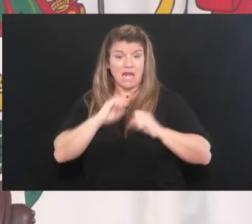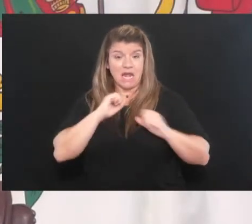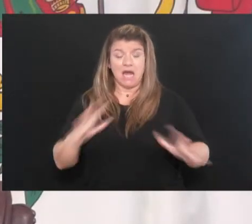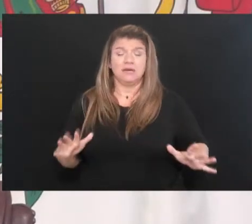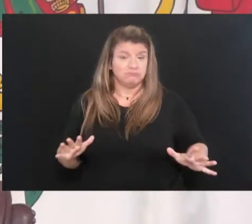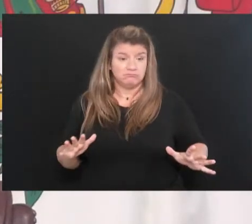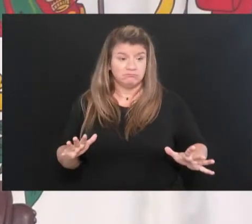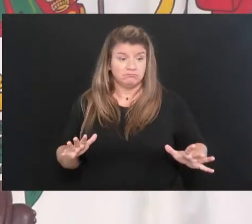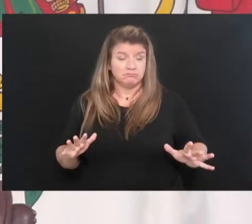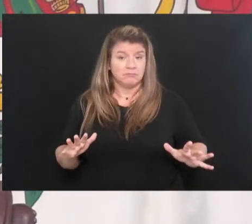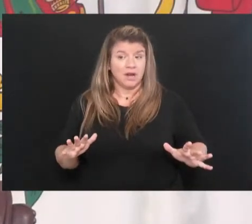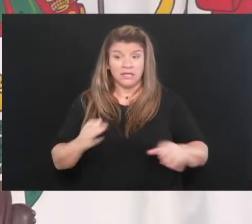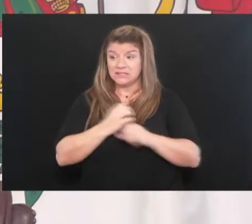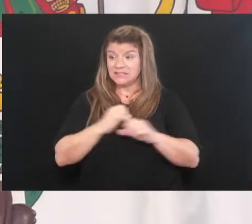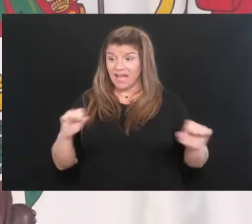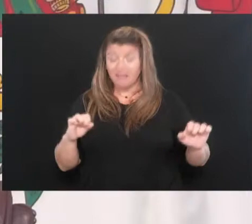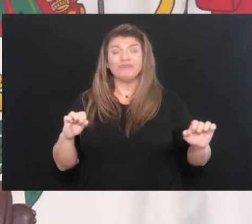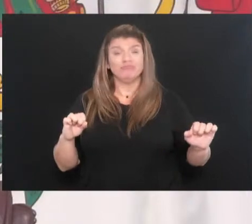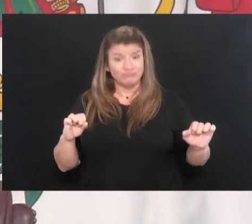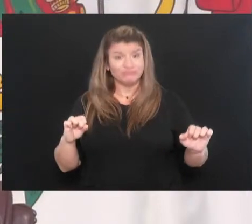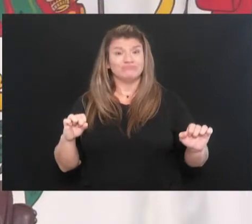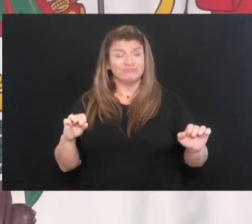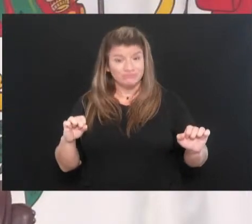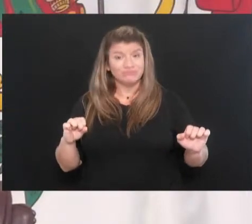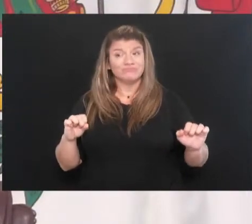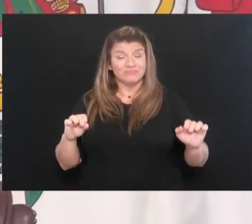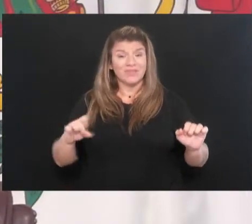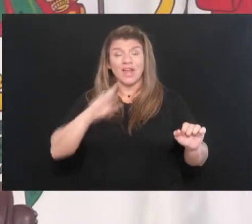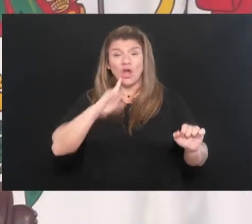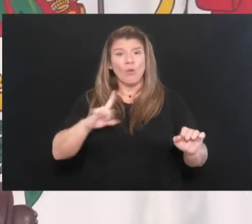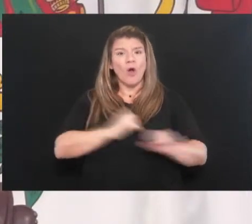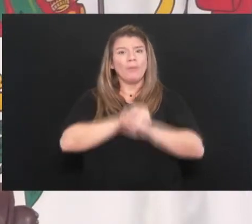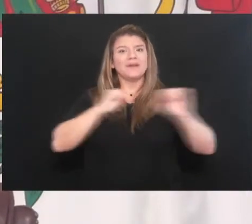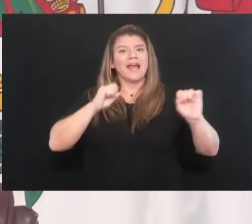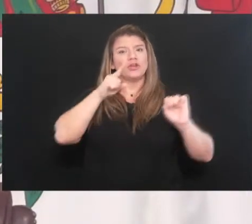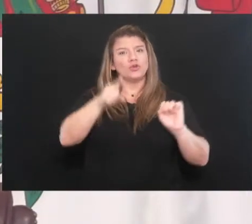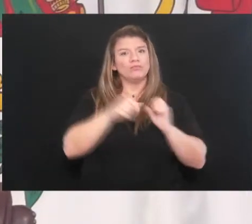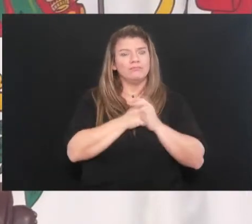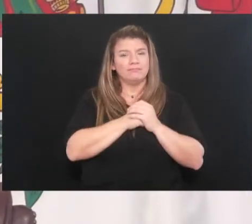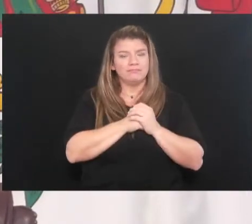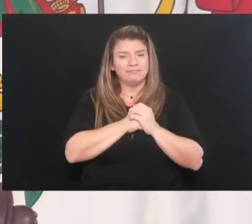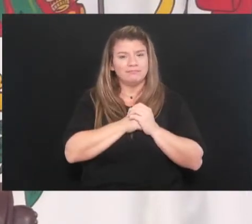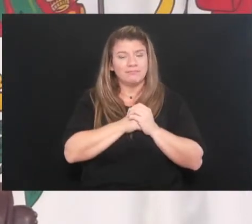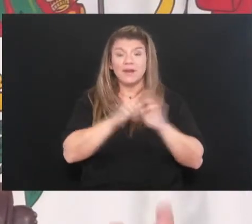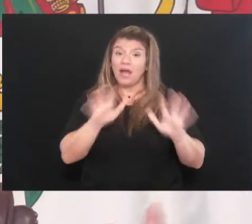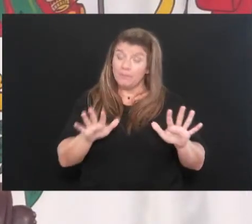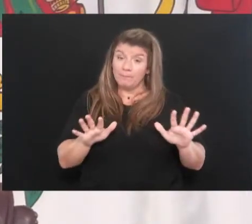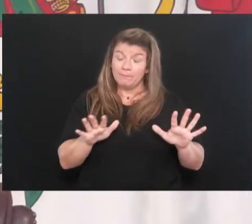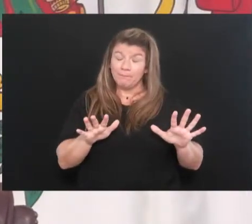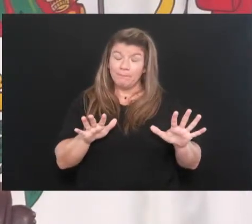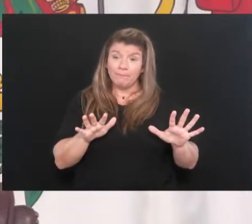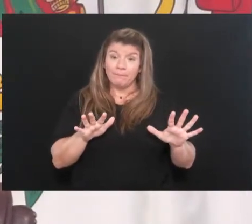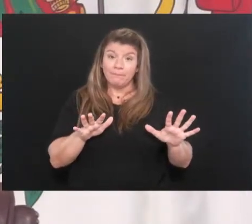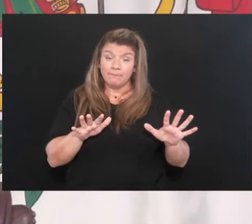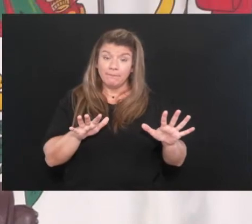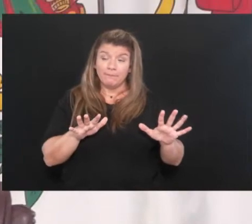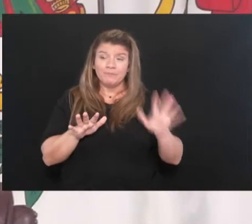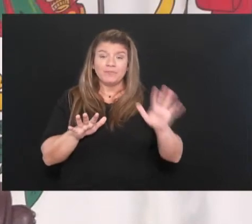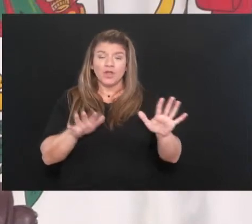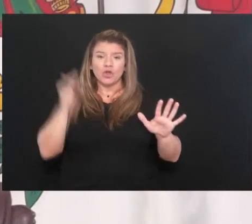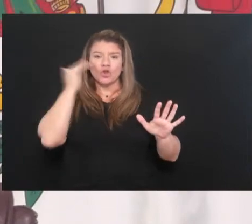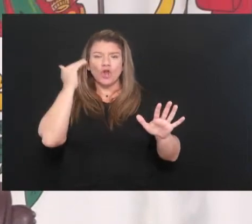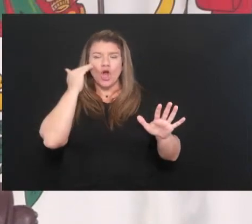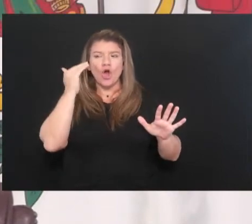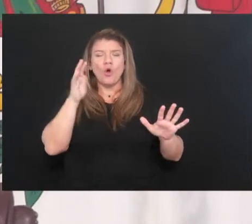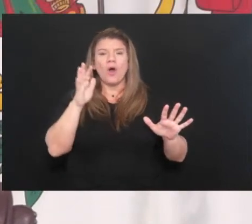and it is incredibly safe and unbelievably protective. Now, I did this